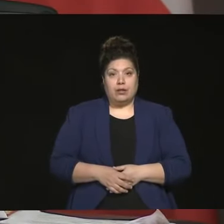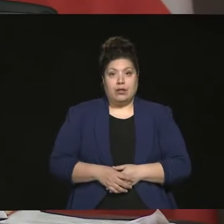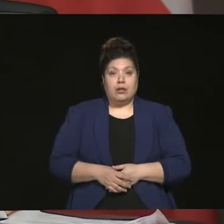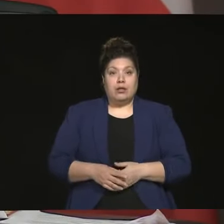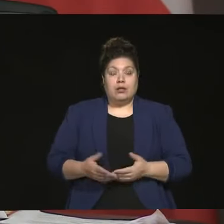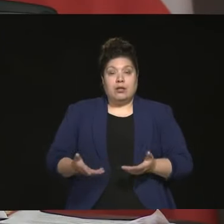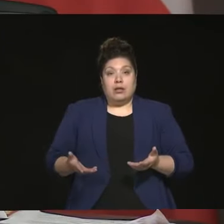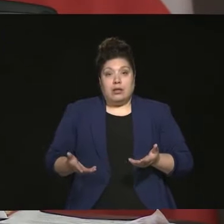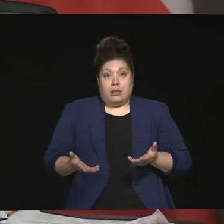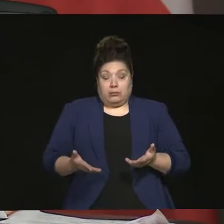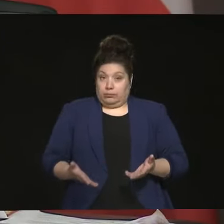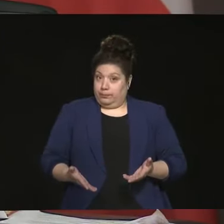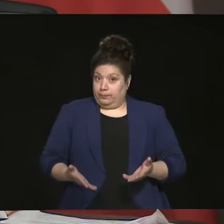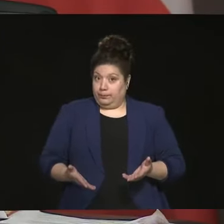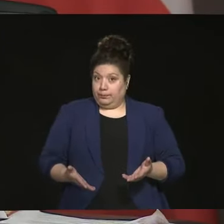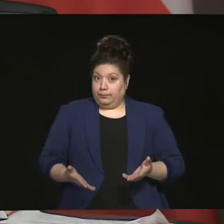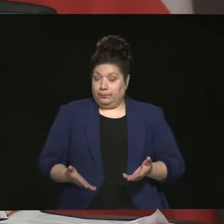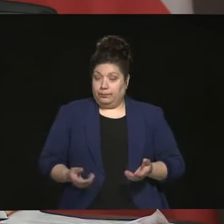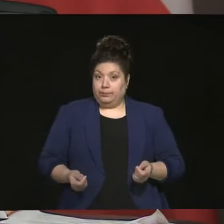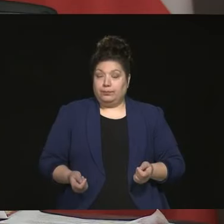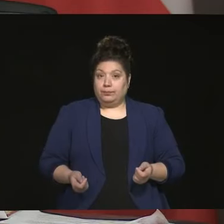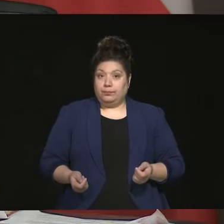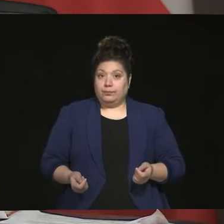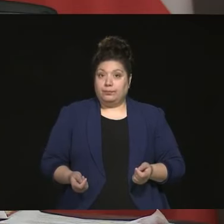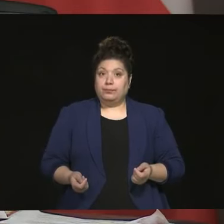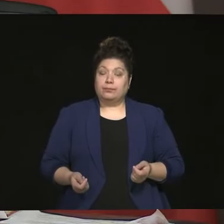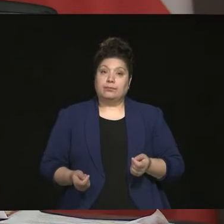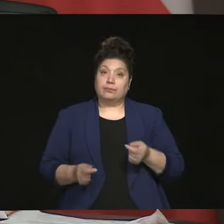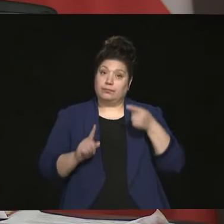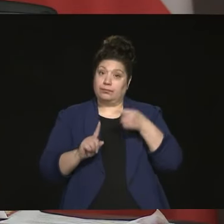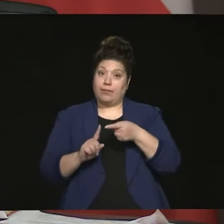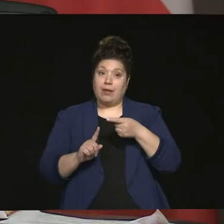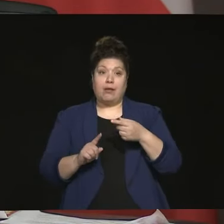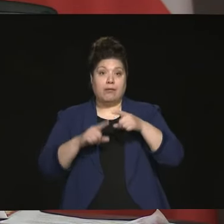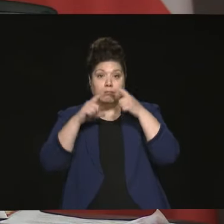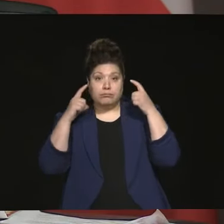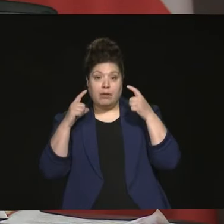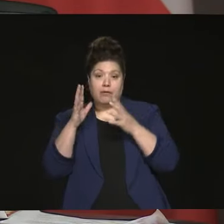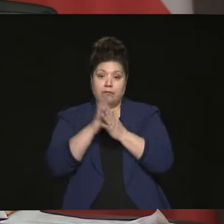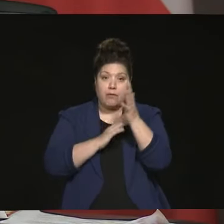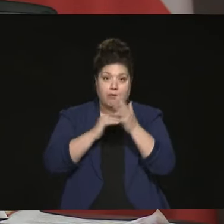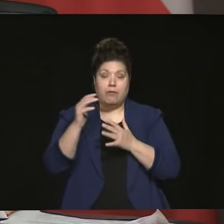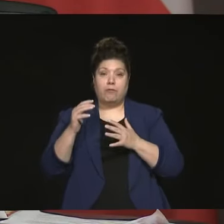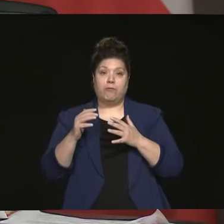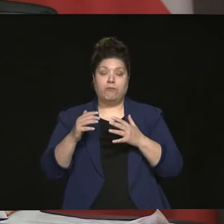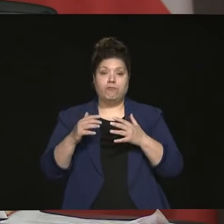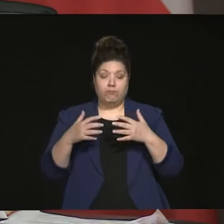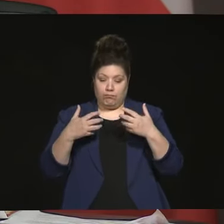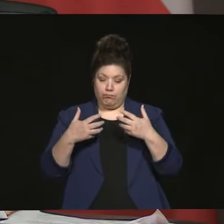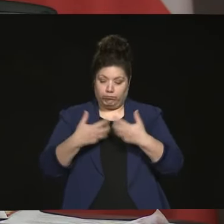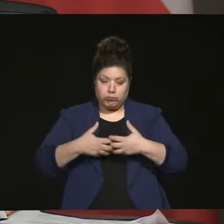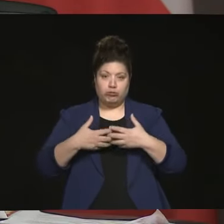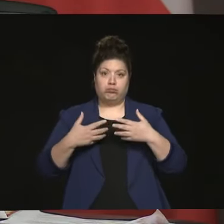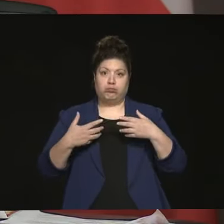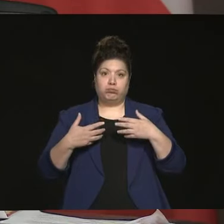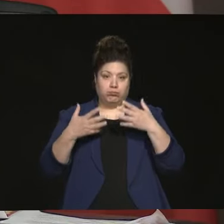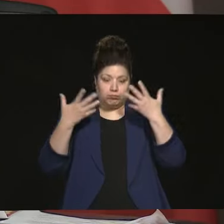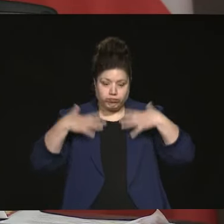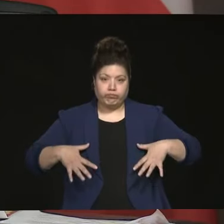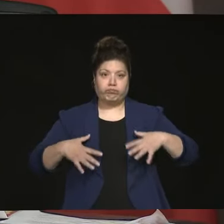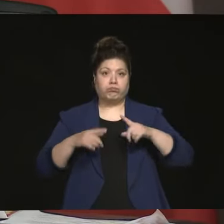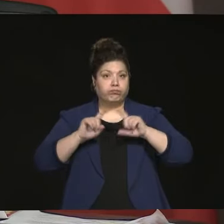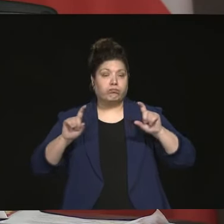of PPE, I think over time, I